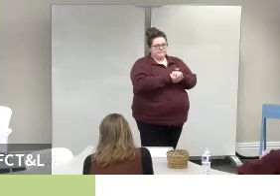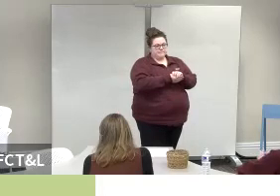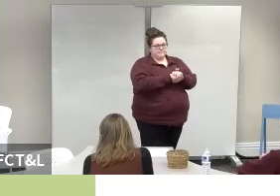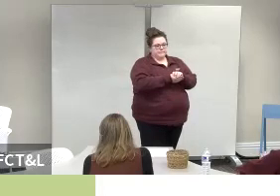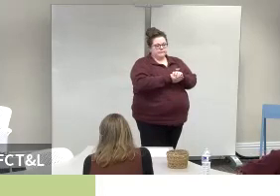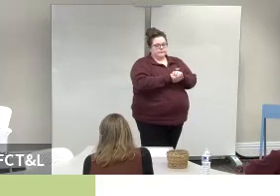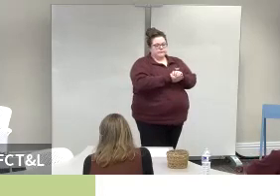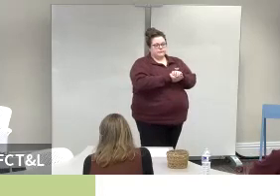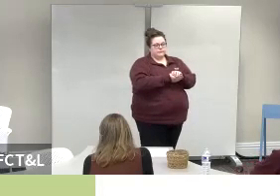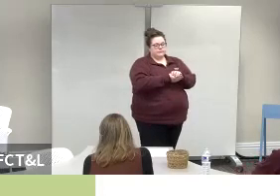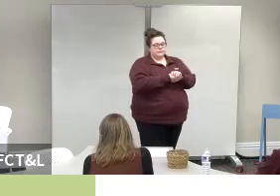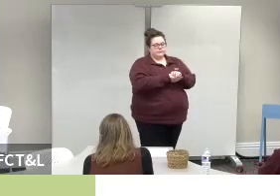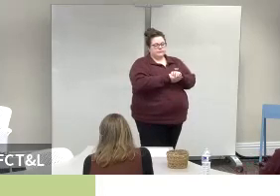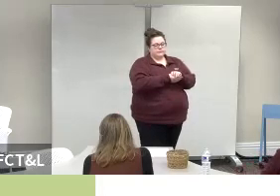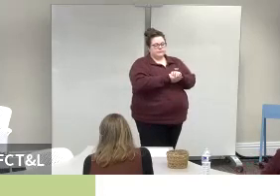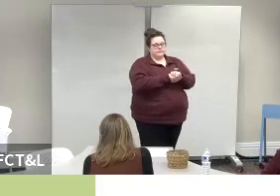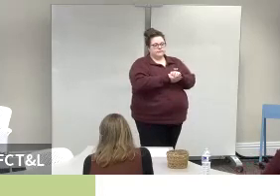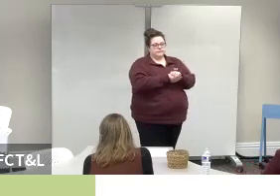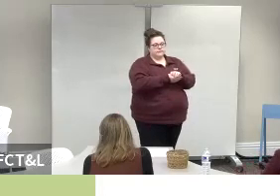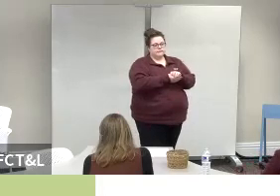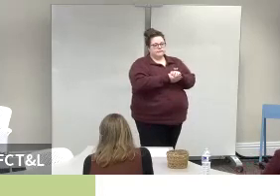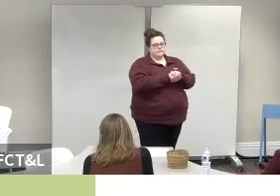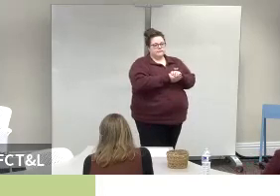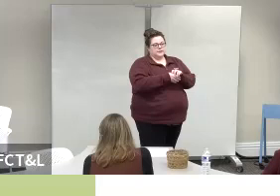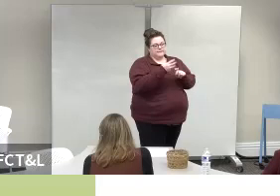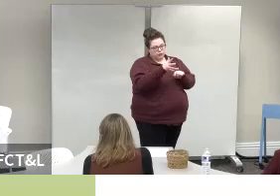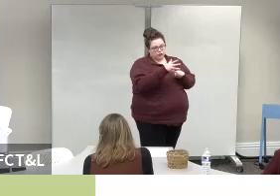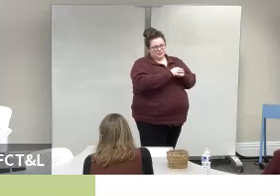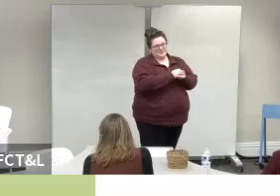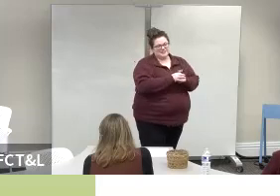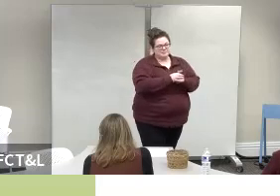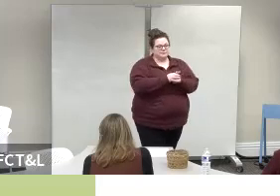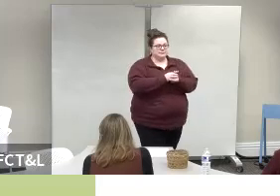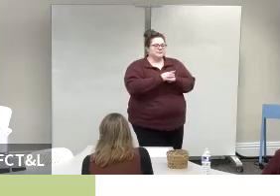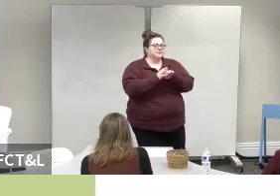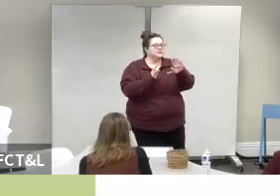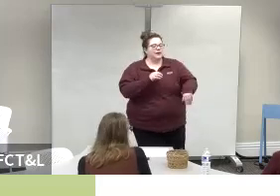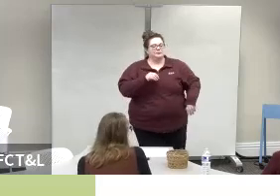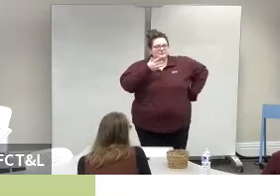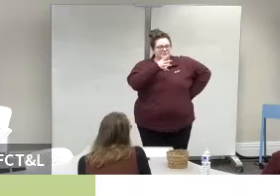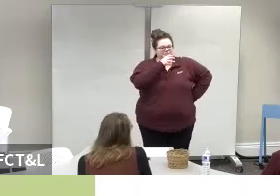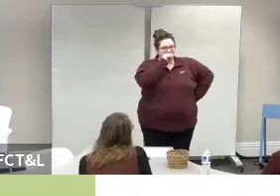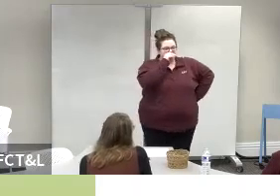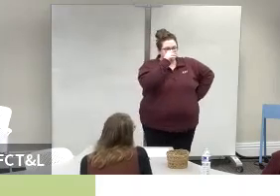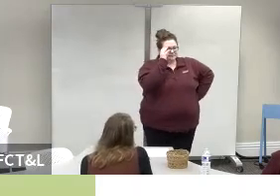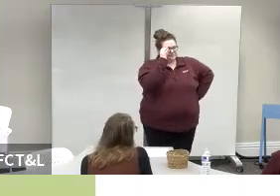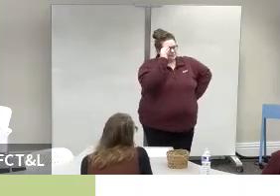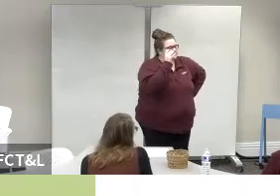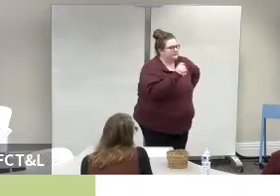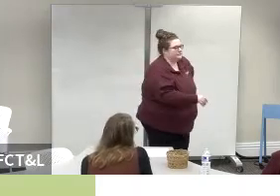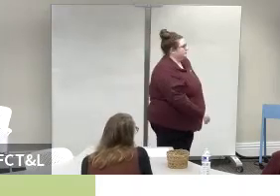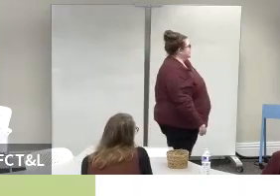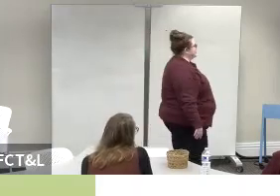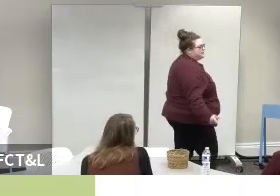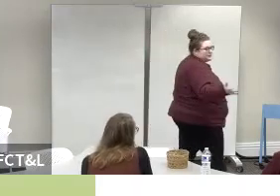much as we have control of classroom sidelines. Yeah, good college. I know, sometimes. Yeah.